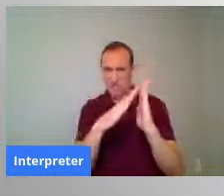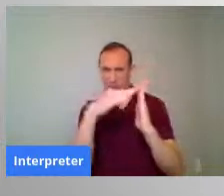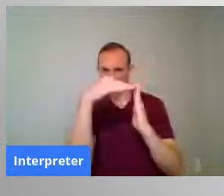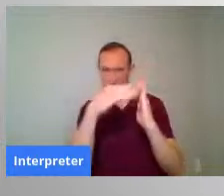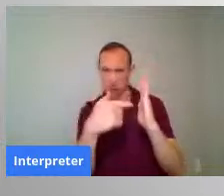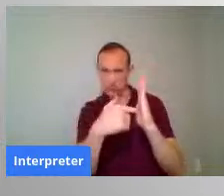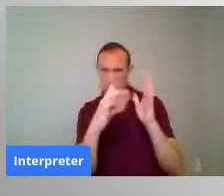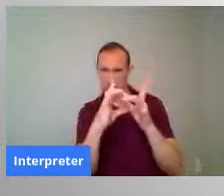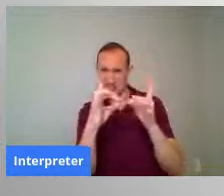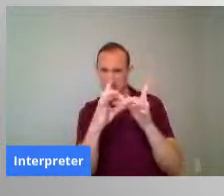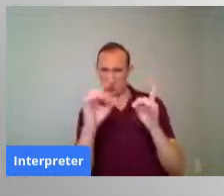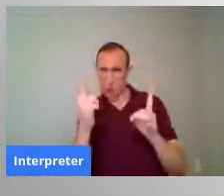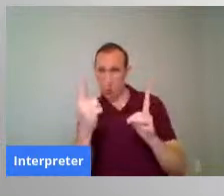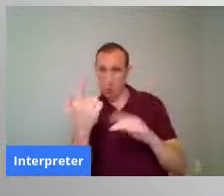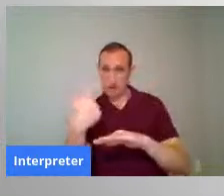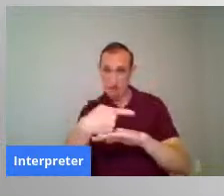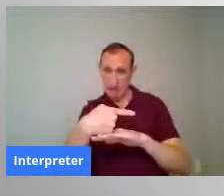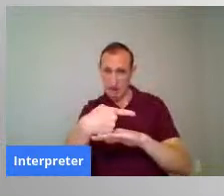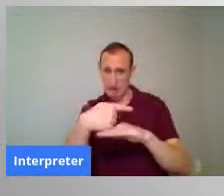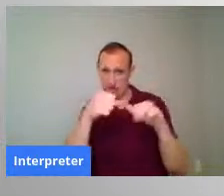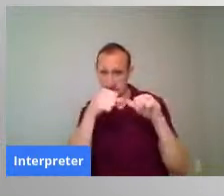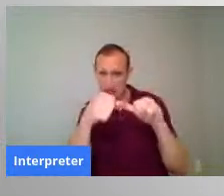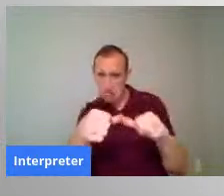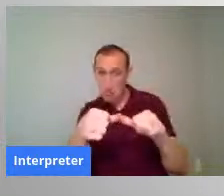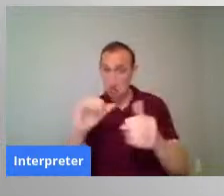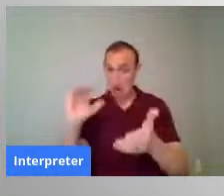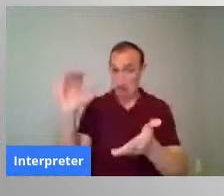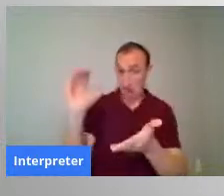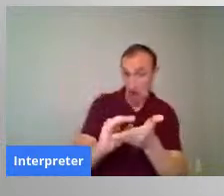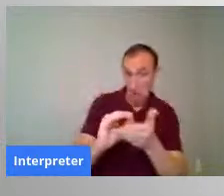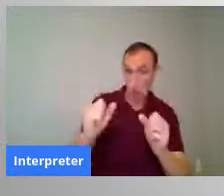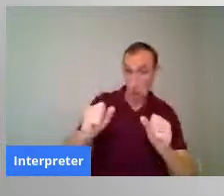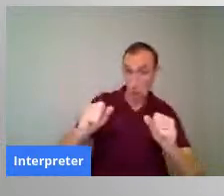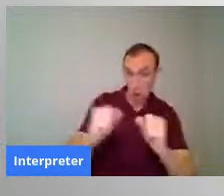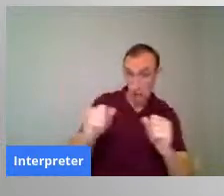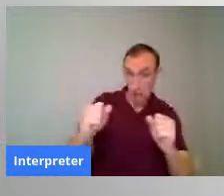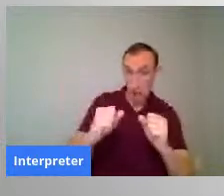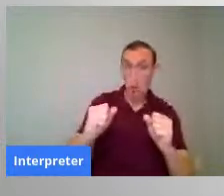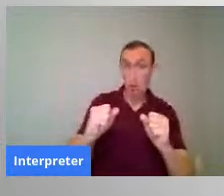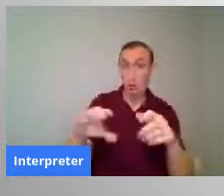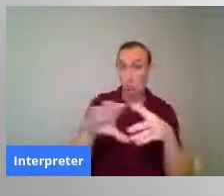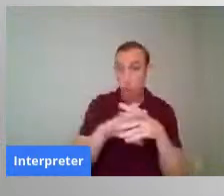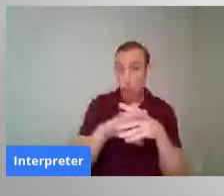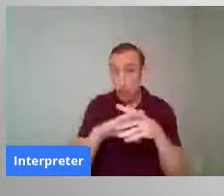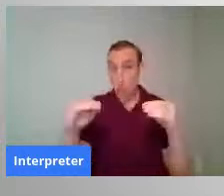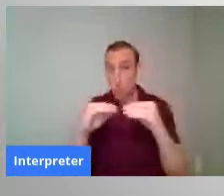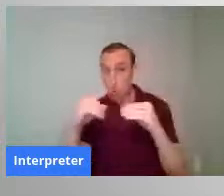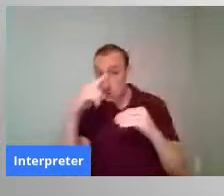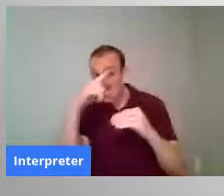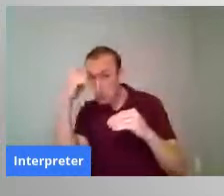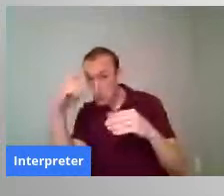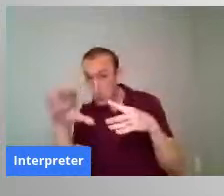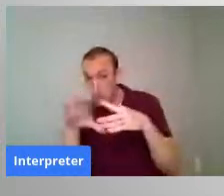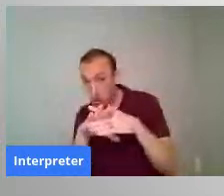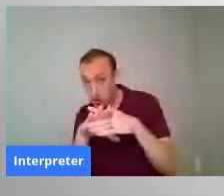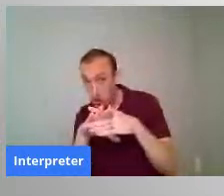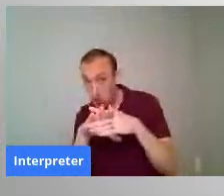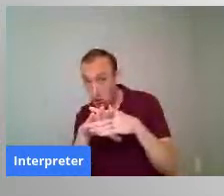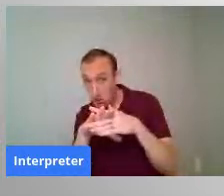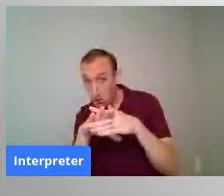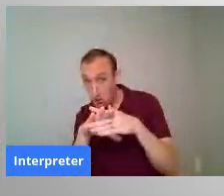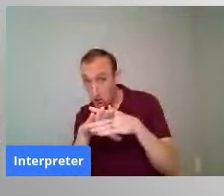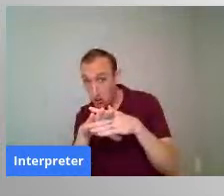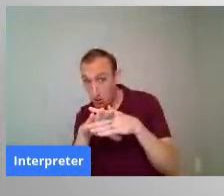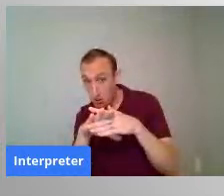any possibility of having less winter break and more summer break, and not just because I prefer summer